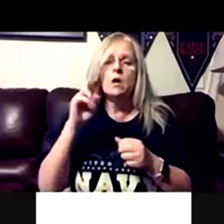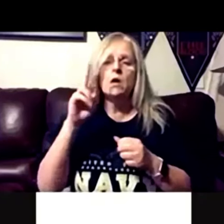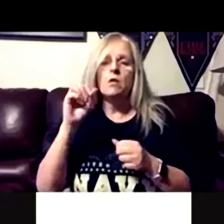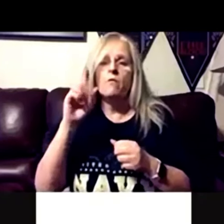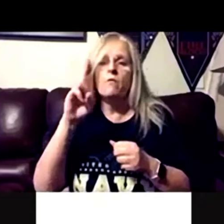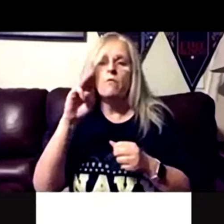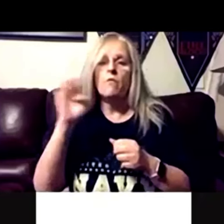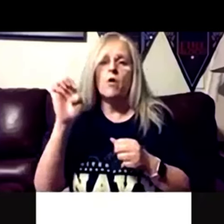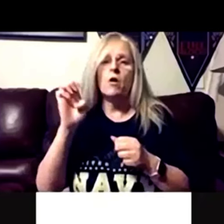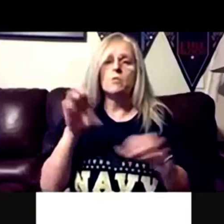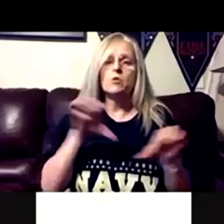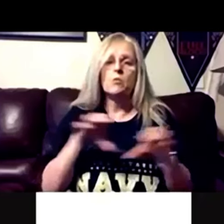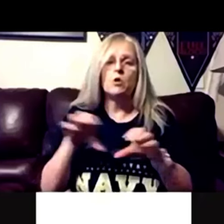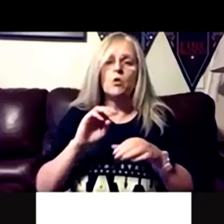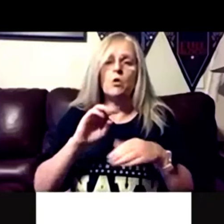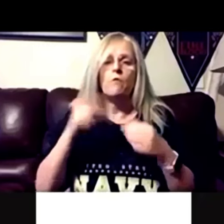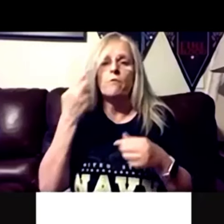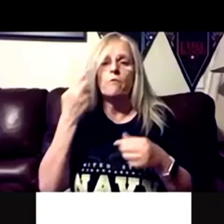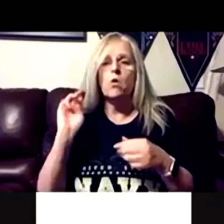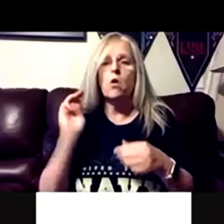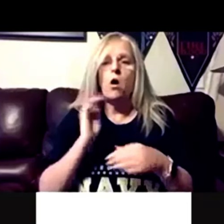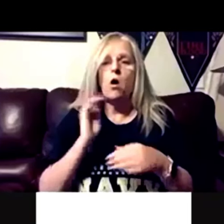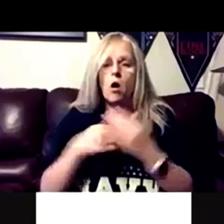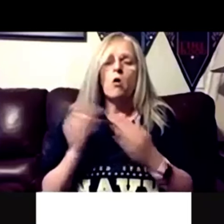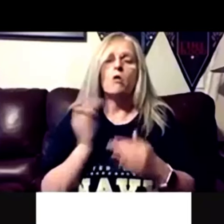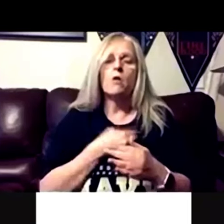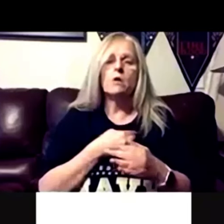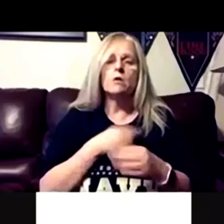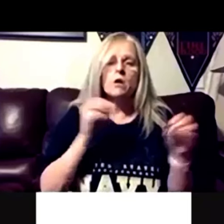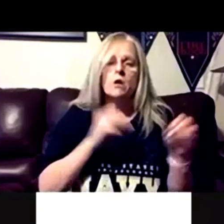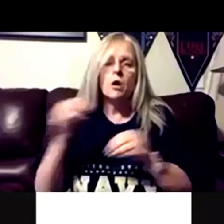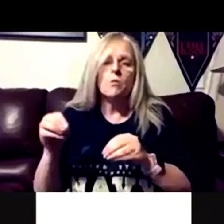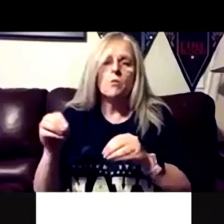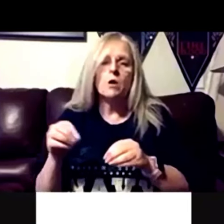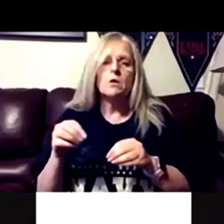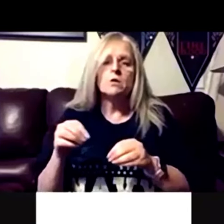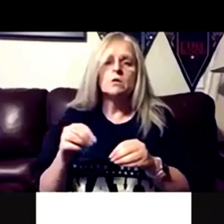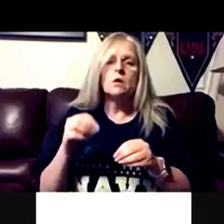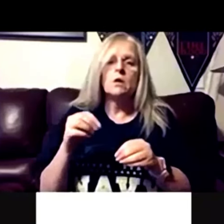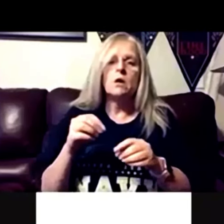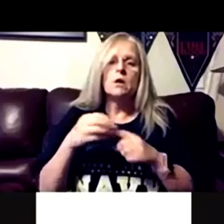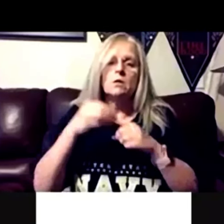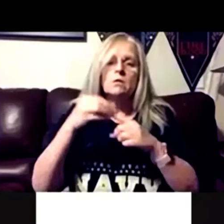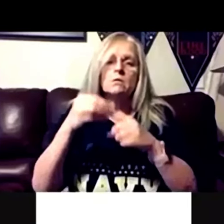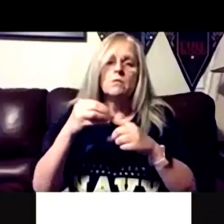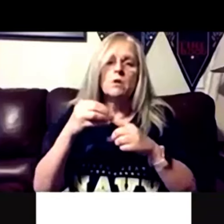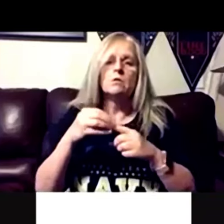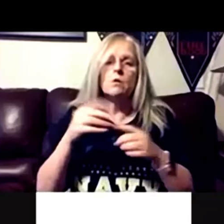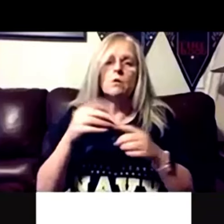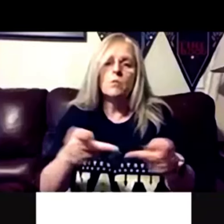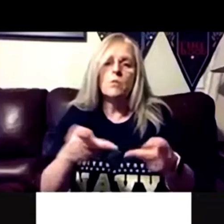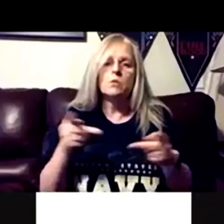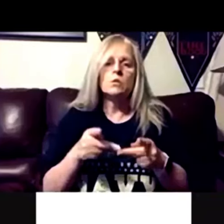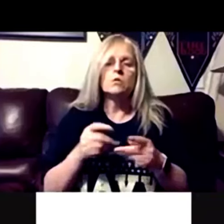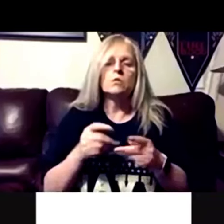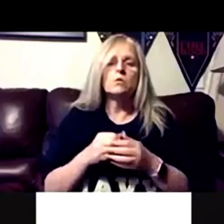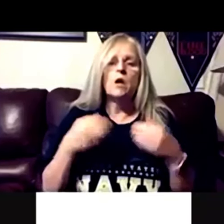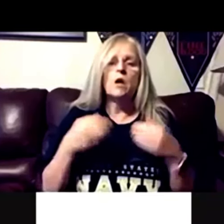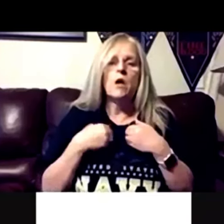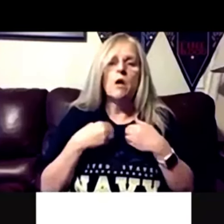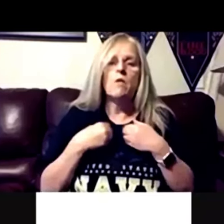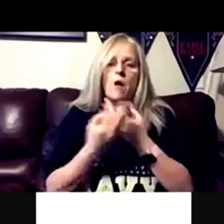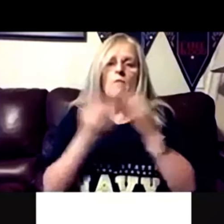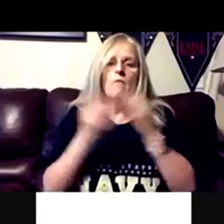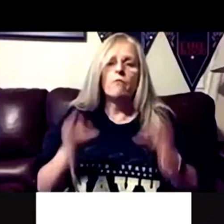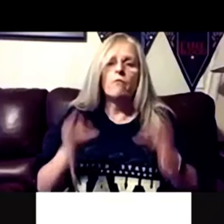be doing for all of us that's going to put us in a really, really unique position to have that liberty, to have that freedom, to